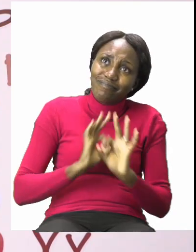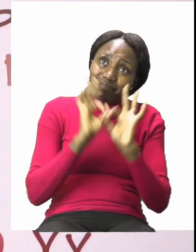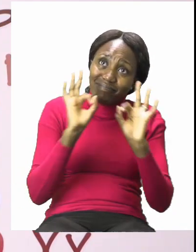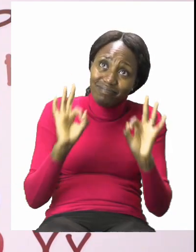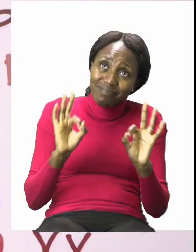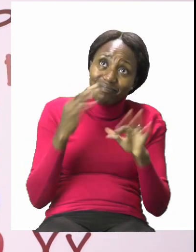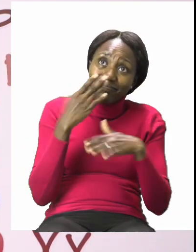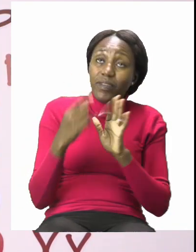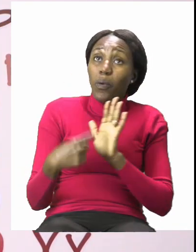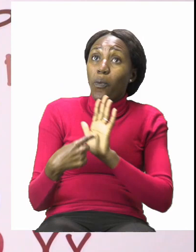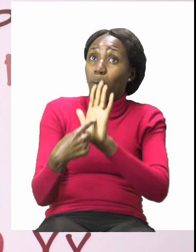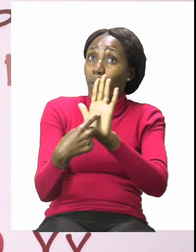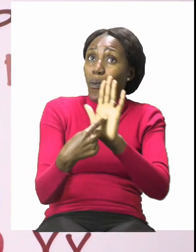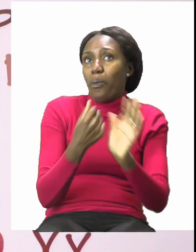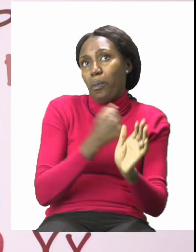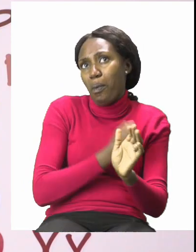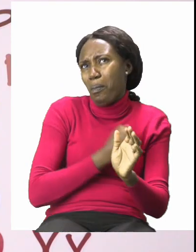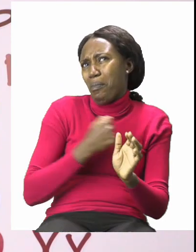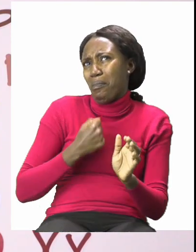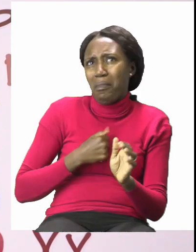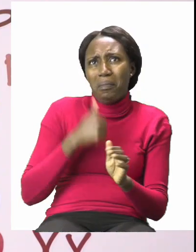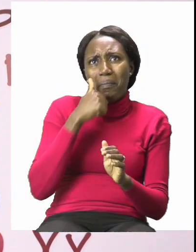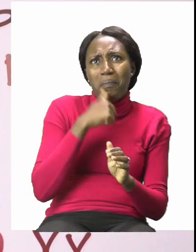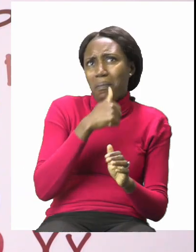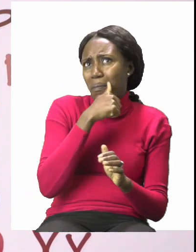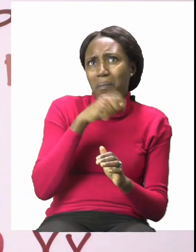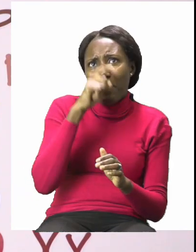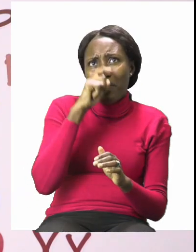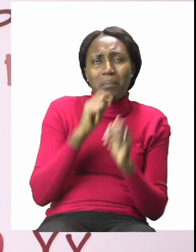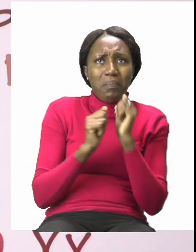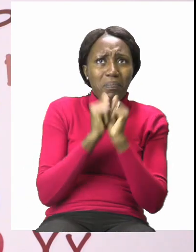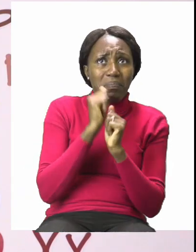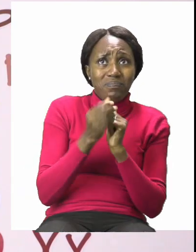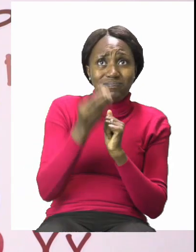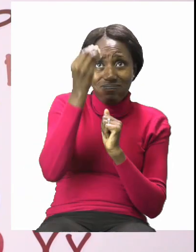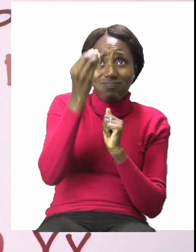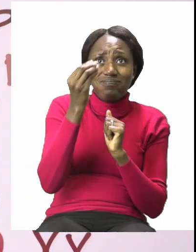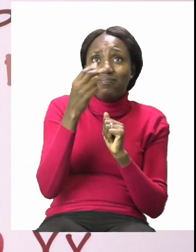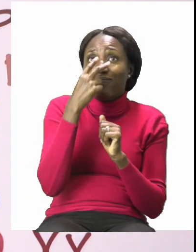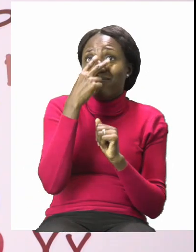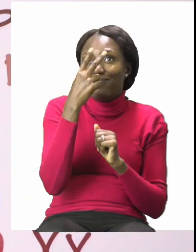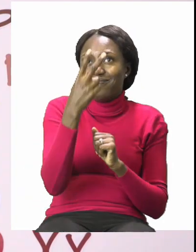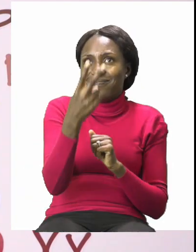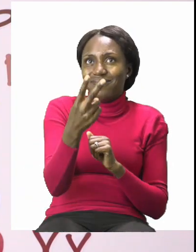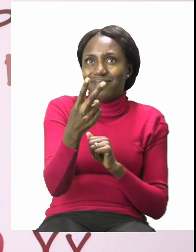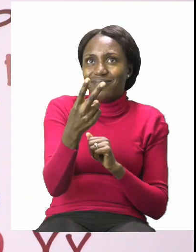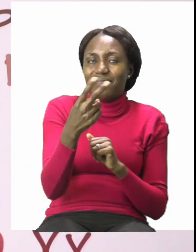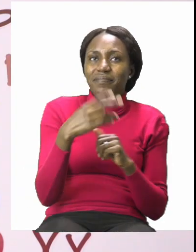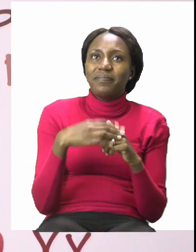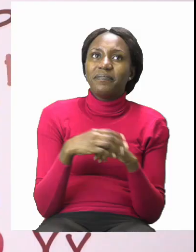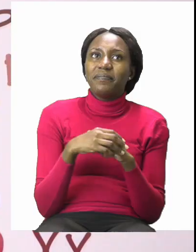you know that it is correct. I will see you soon after the advert break.